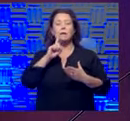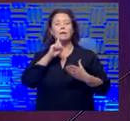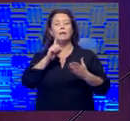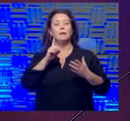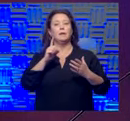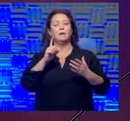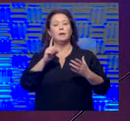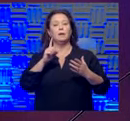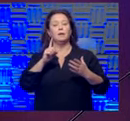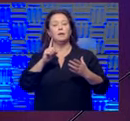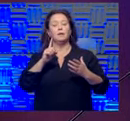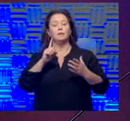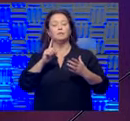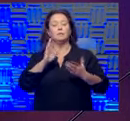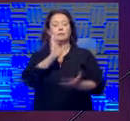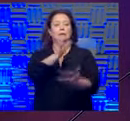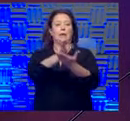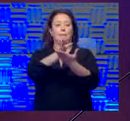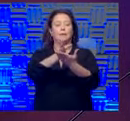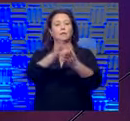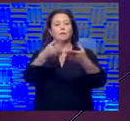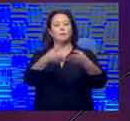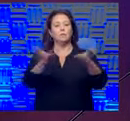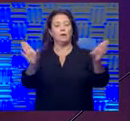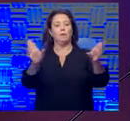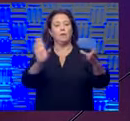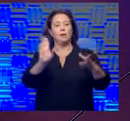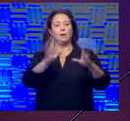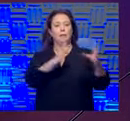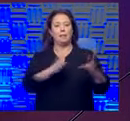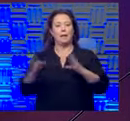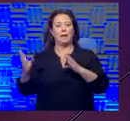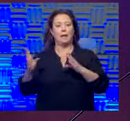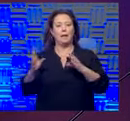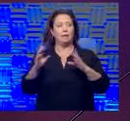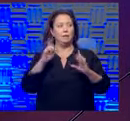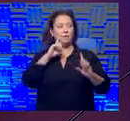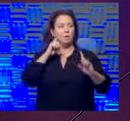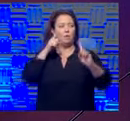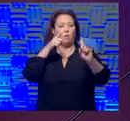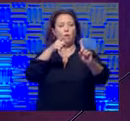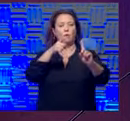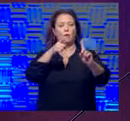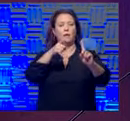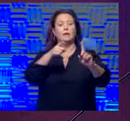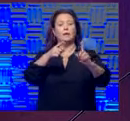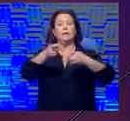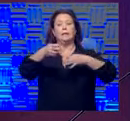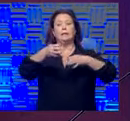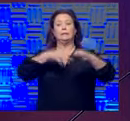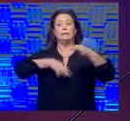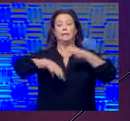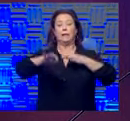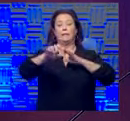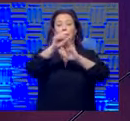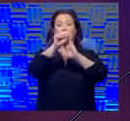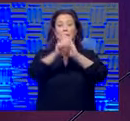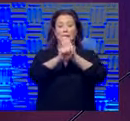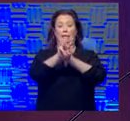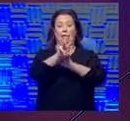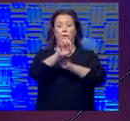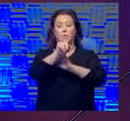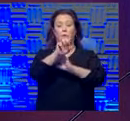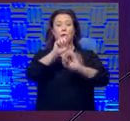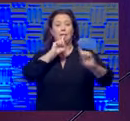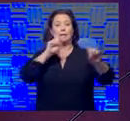regards, derailed what the reopening plan was doing. And now, instead of having a statewide executive